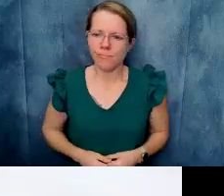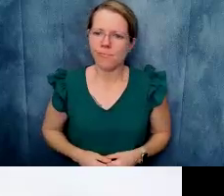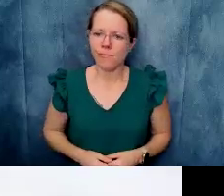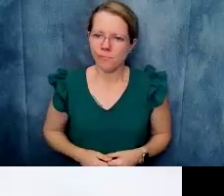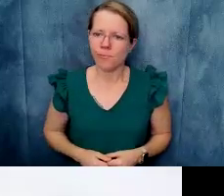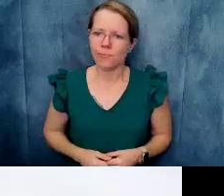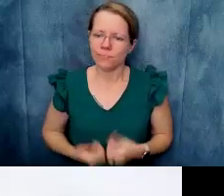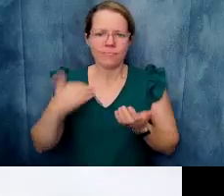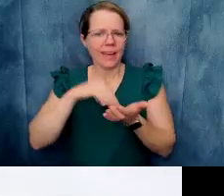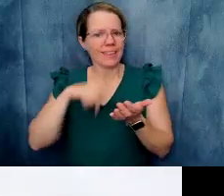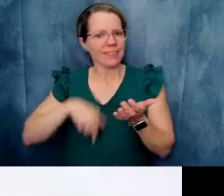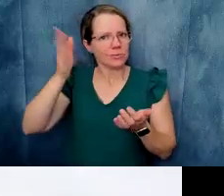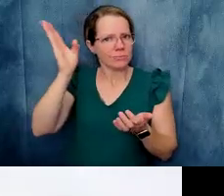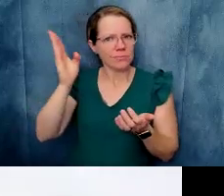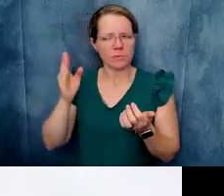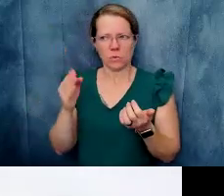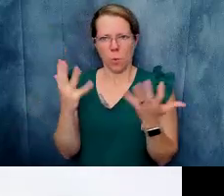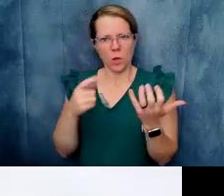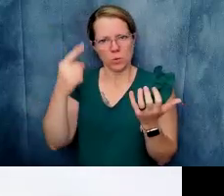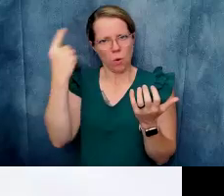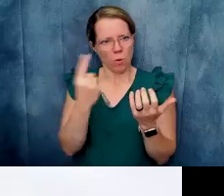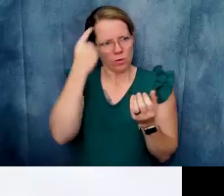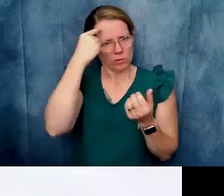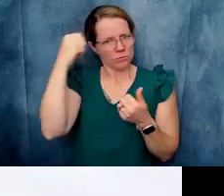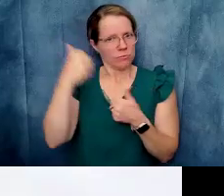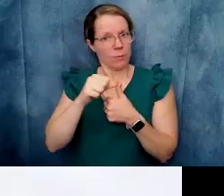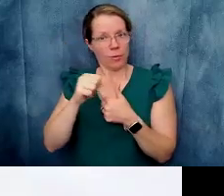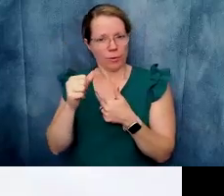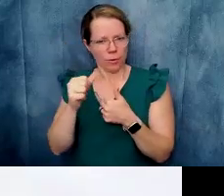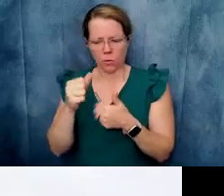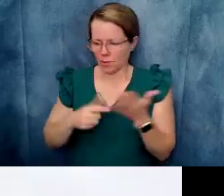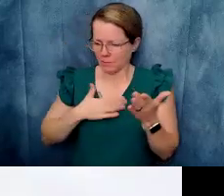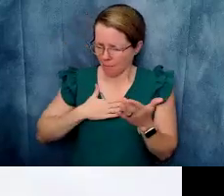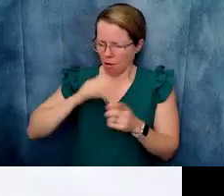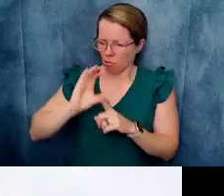culture specific means. Yeah.